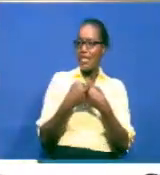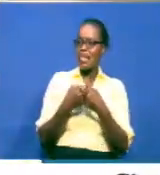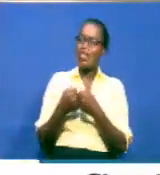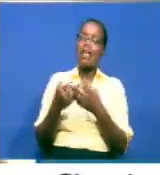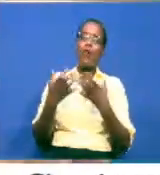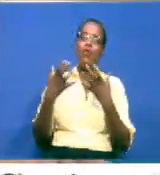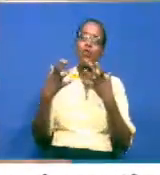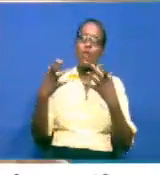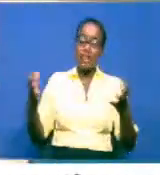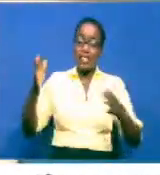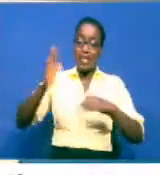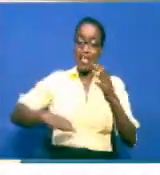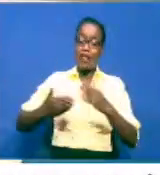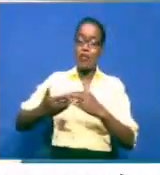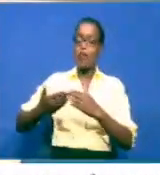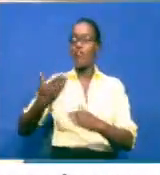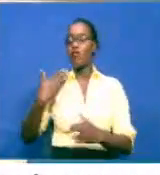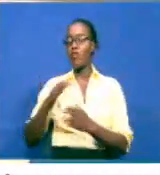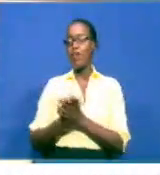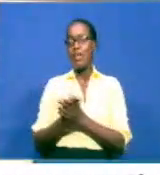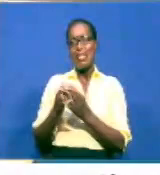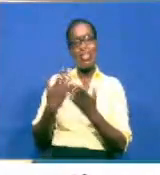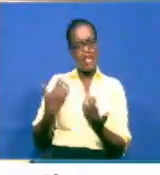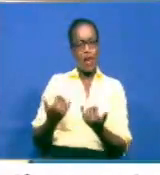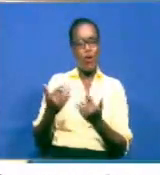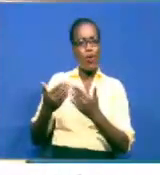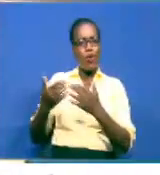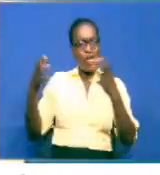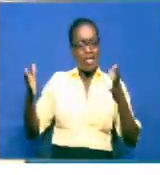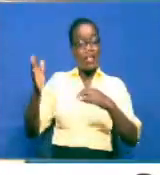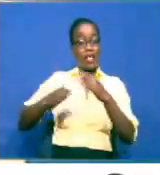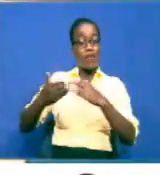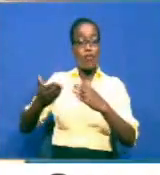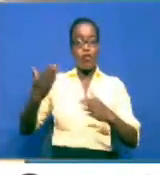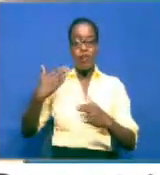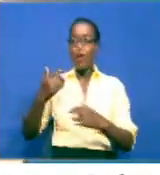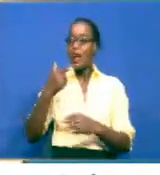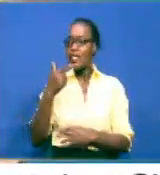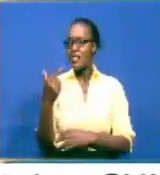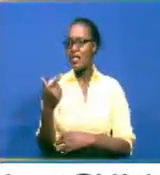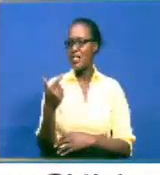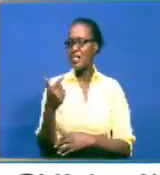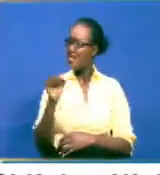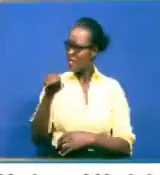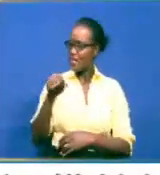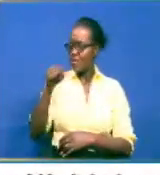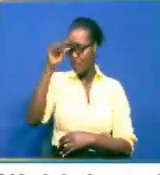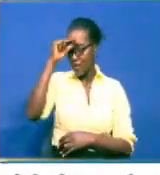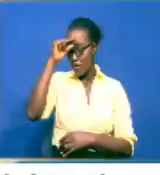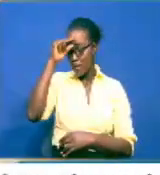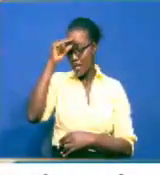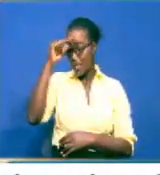greater than they were. And since they are greater than they were, I want to say that yes, the government has come